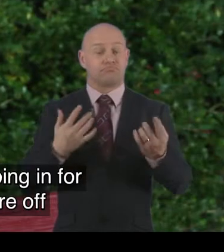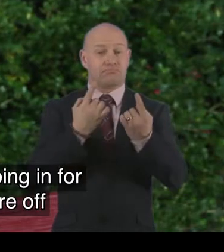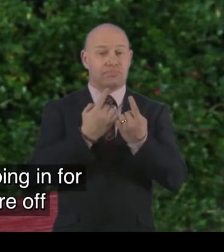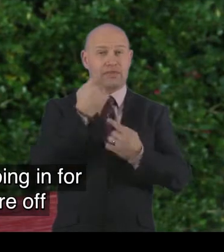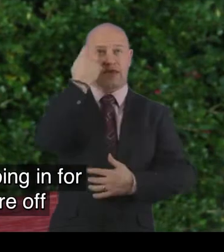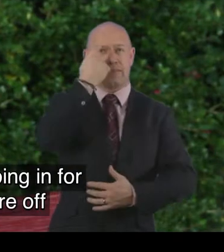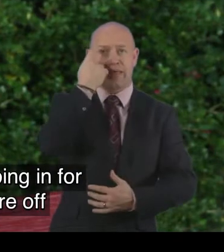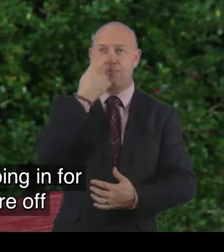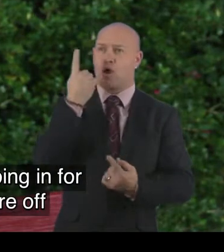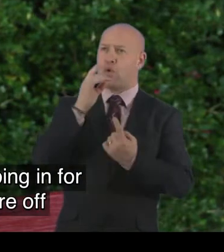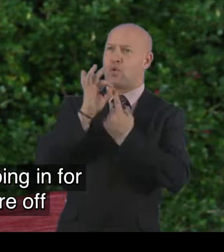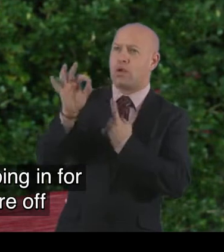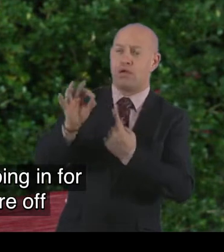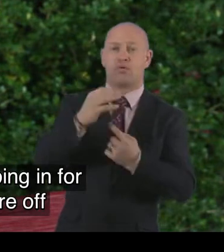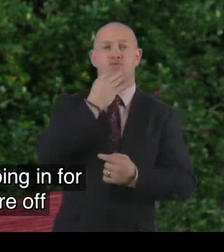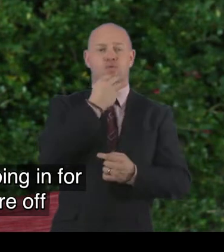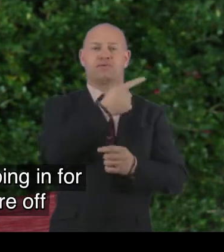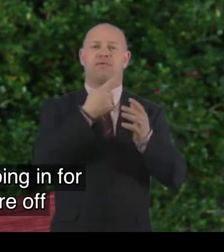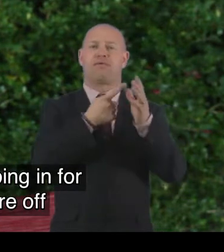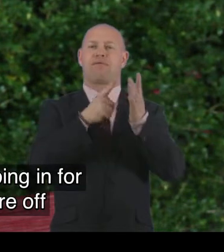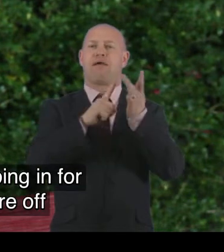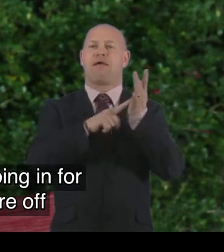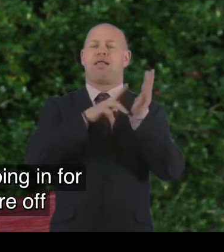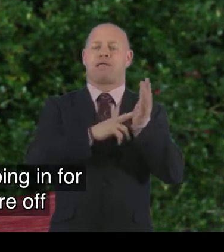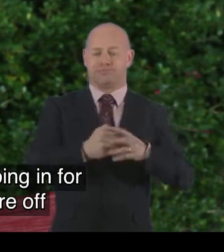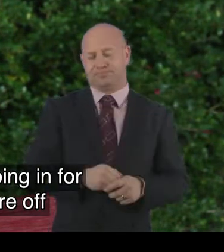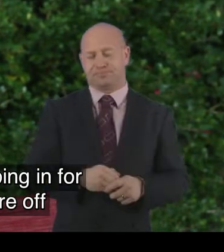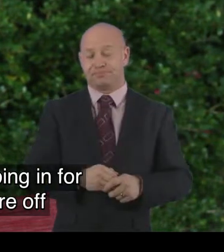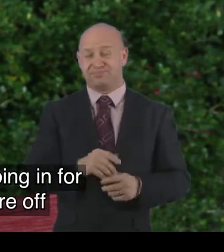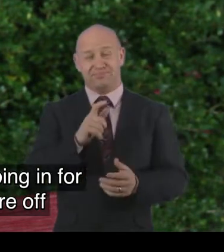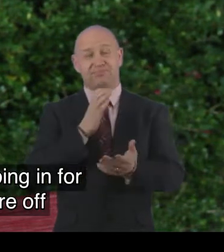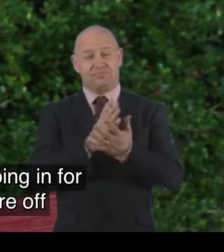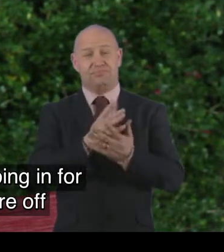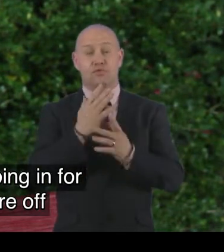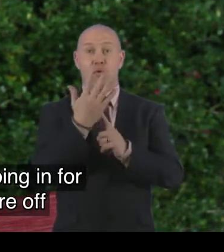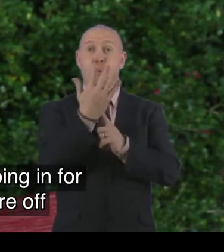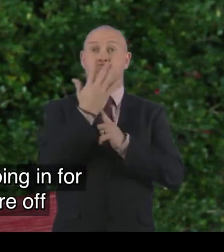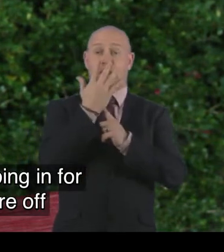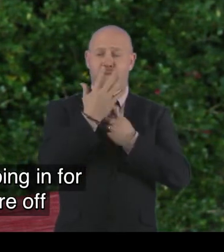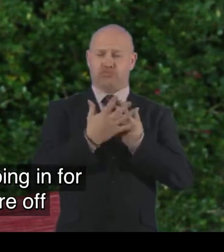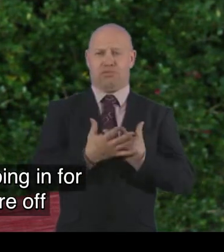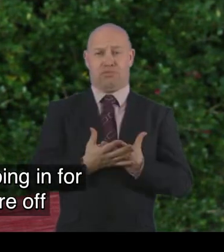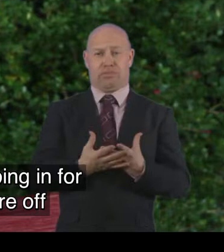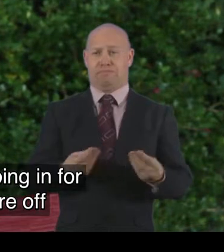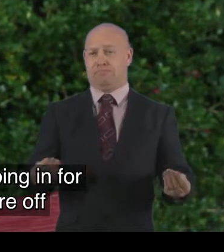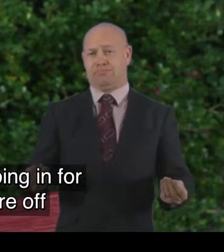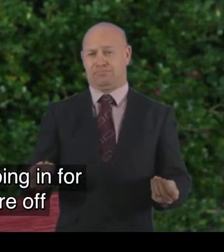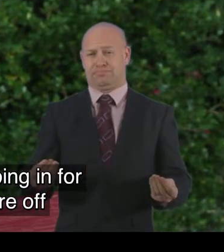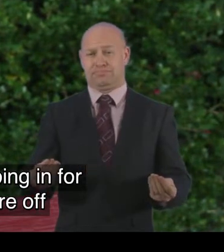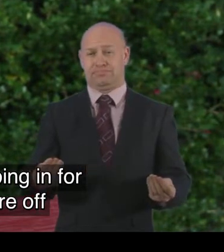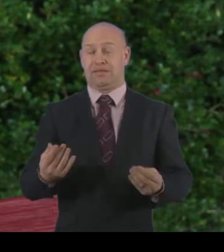only men that's wanting to get in or thinking of approaching for this are using the AILN. It takes so much pressure